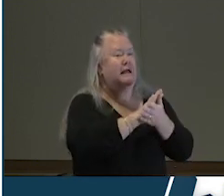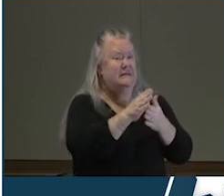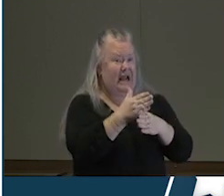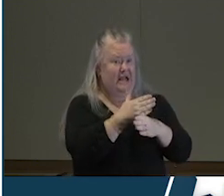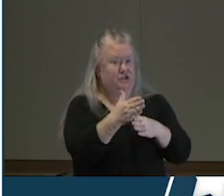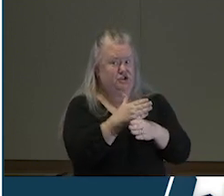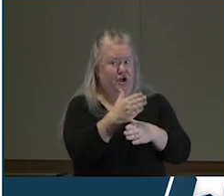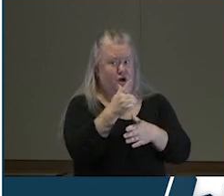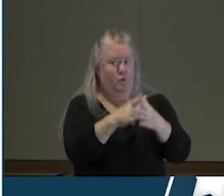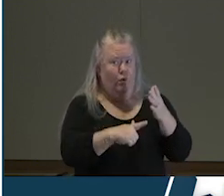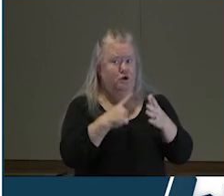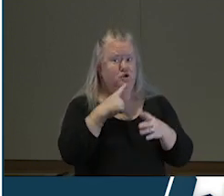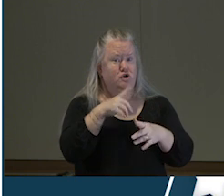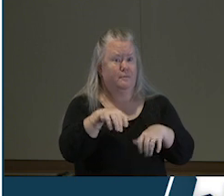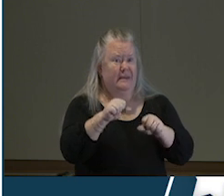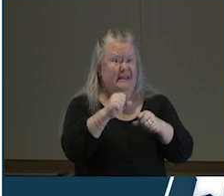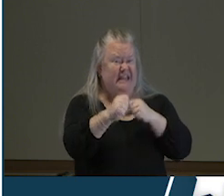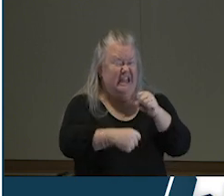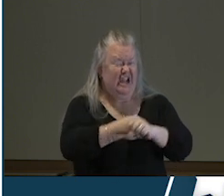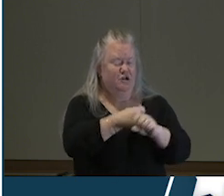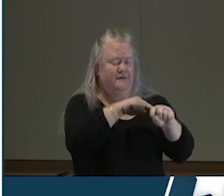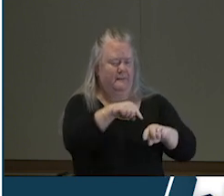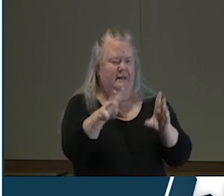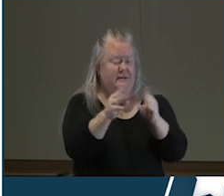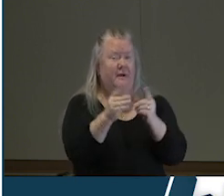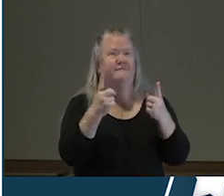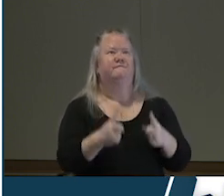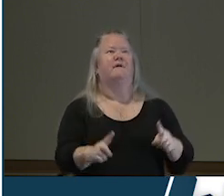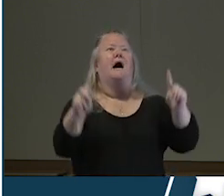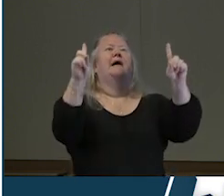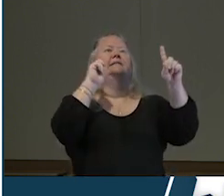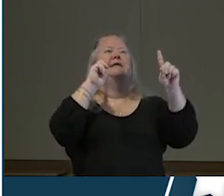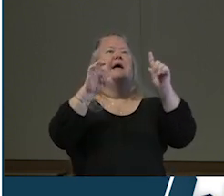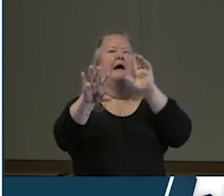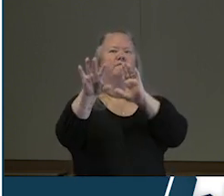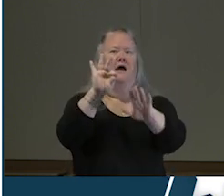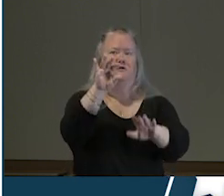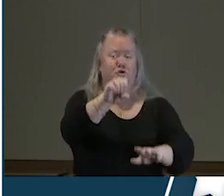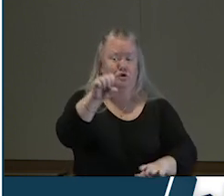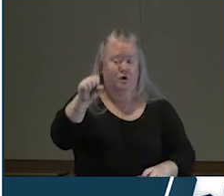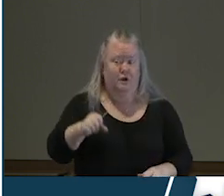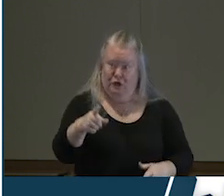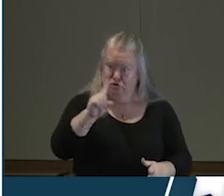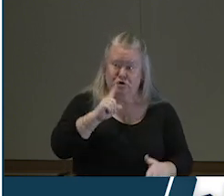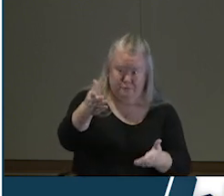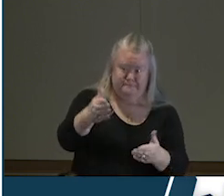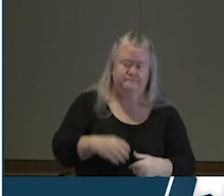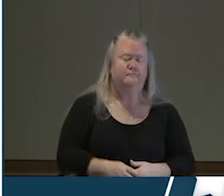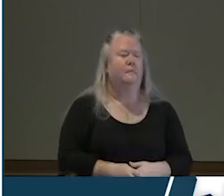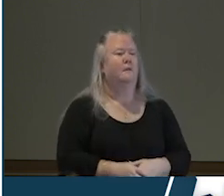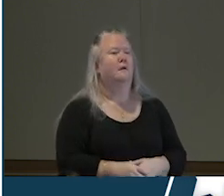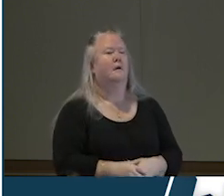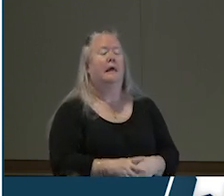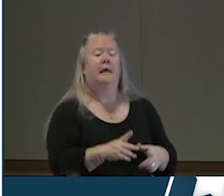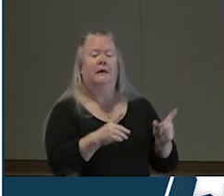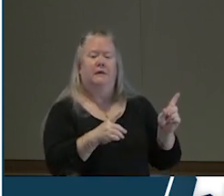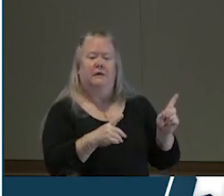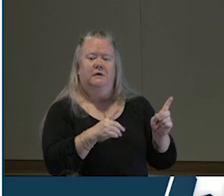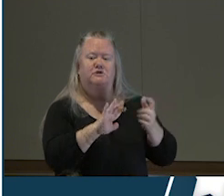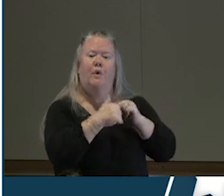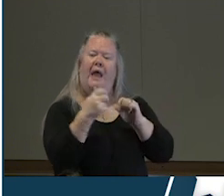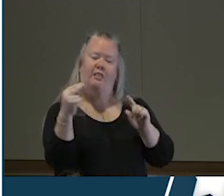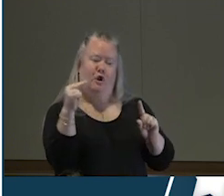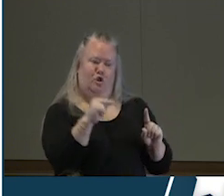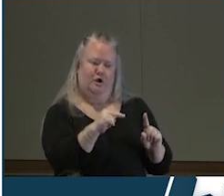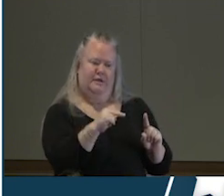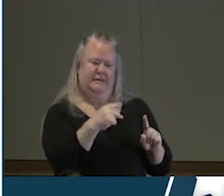share what it took me years coming to this conference, finally pull out of Social Security? Sure. The way somebody's looking